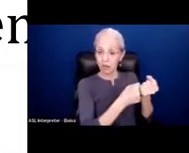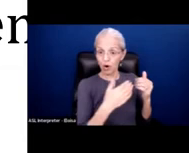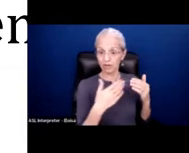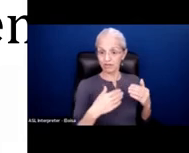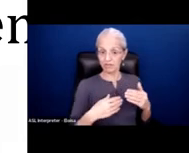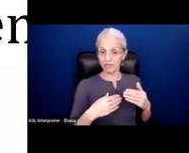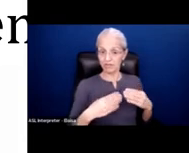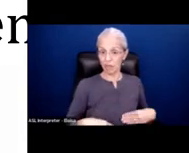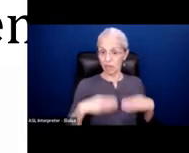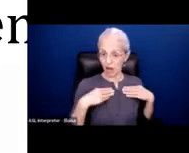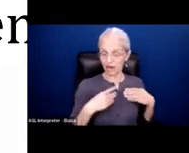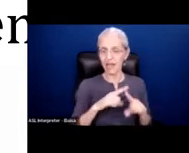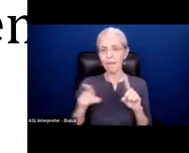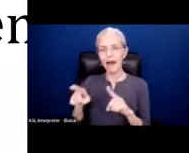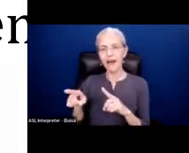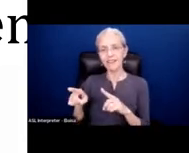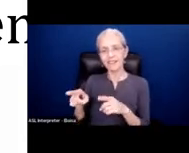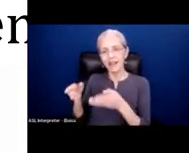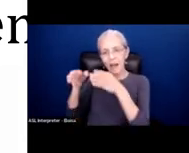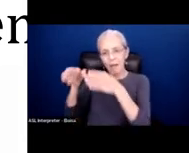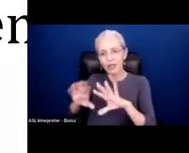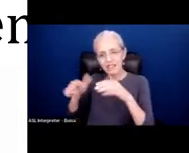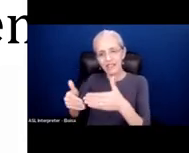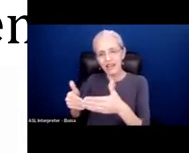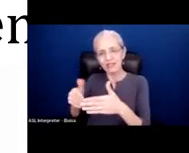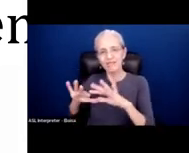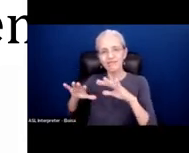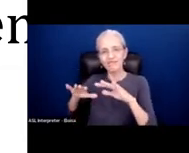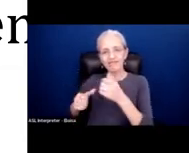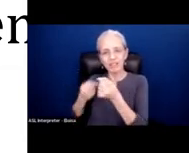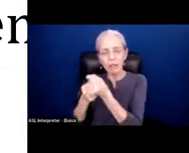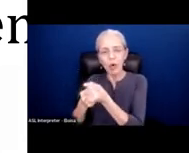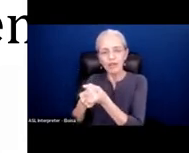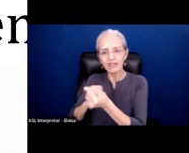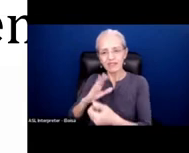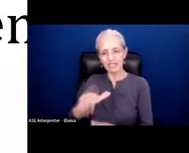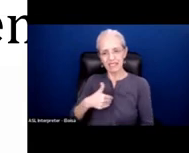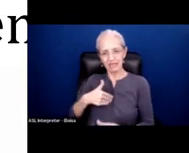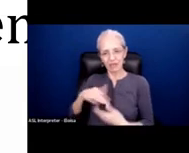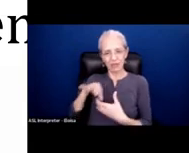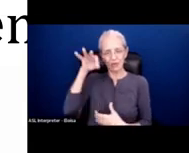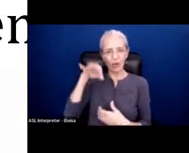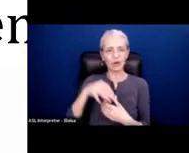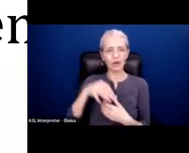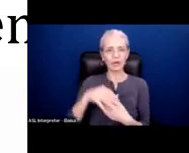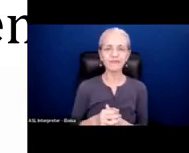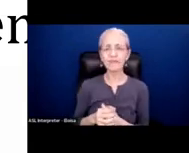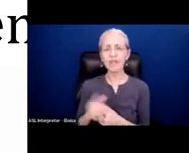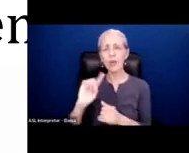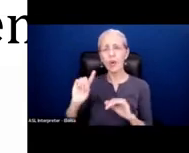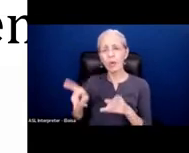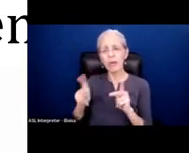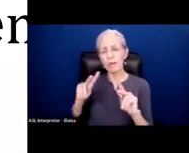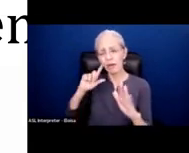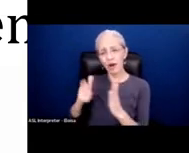are safest when they're in service systems, and people with robust circles of support, ties to their community where they're seen for their gifts and